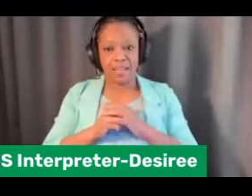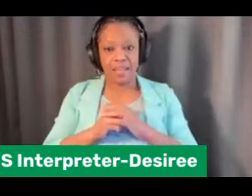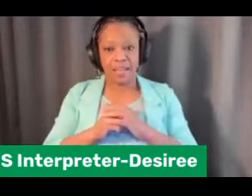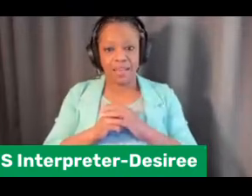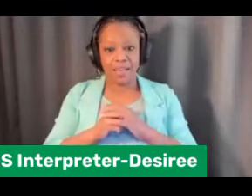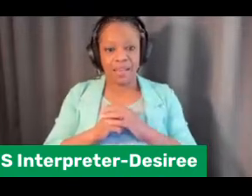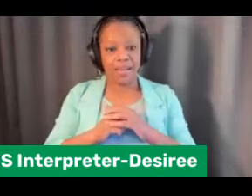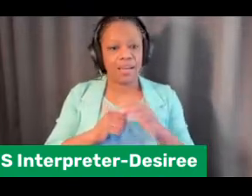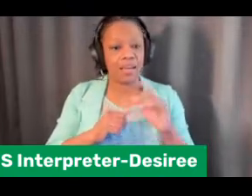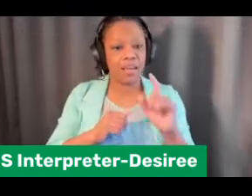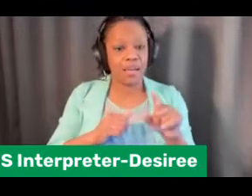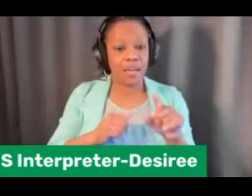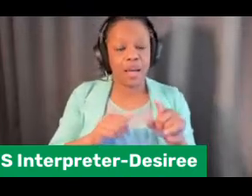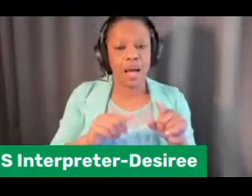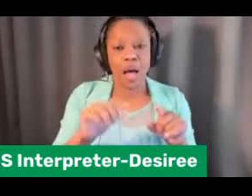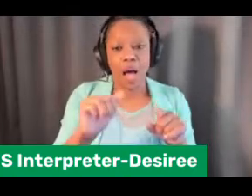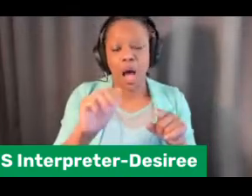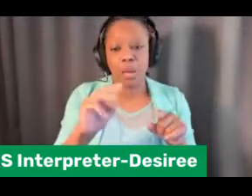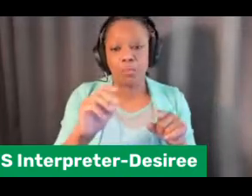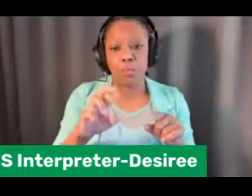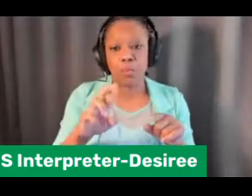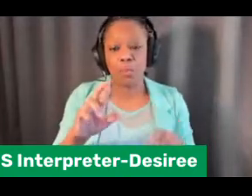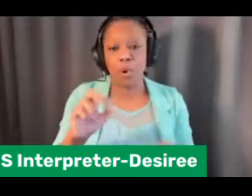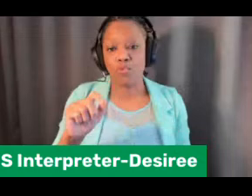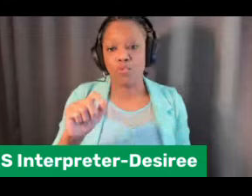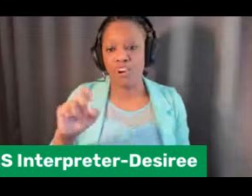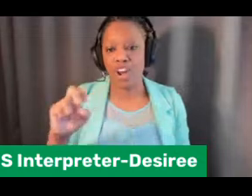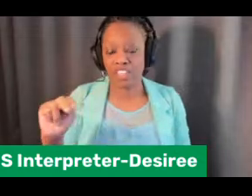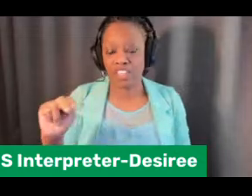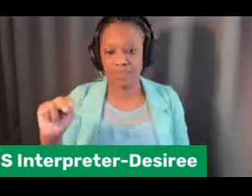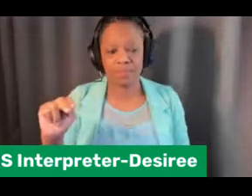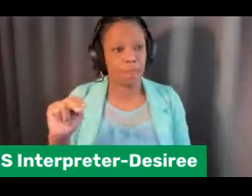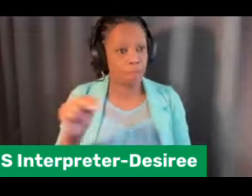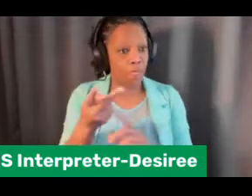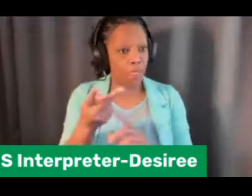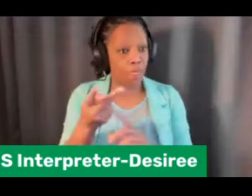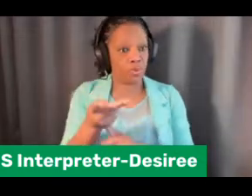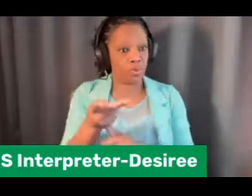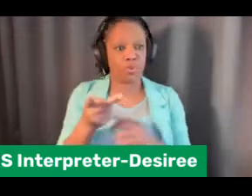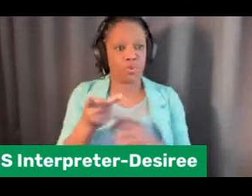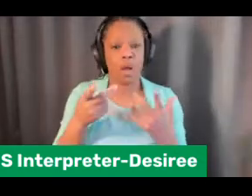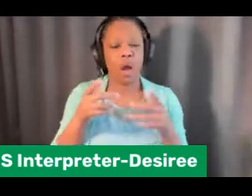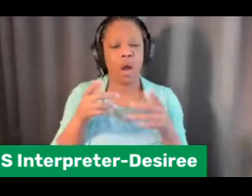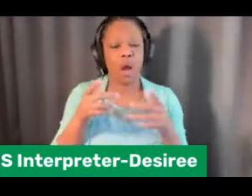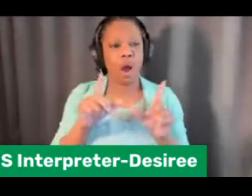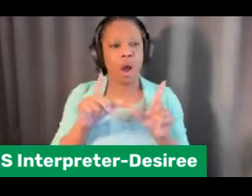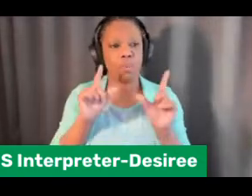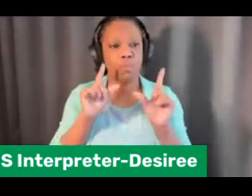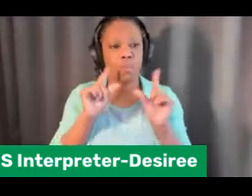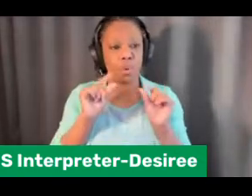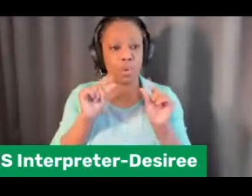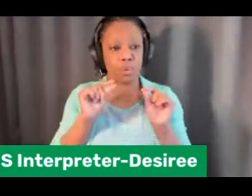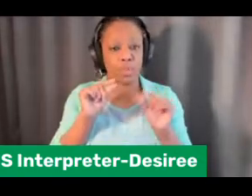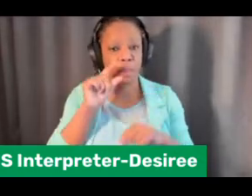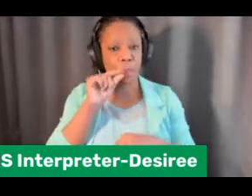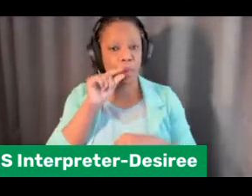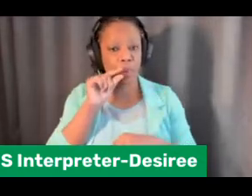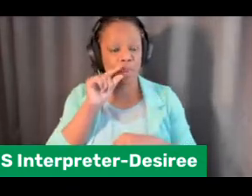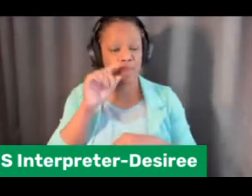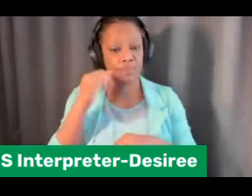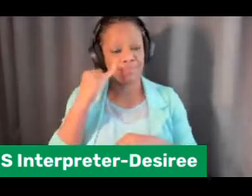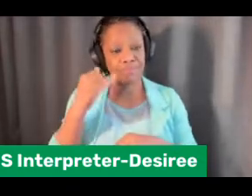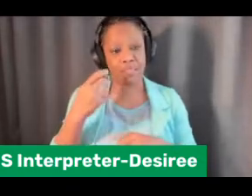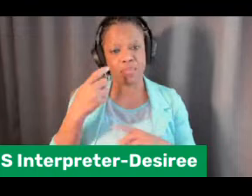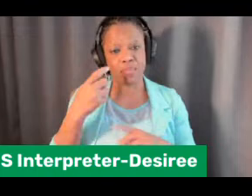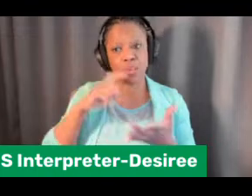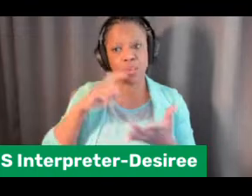murmuration, it's called. They are starling birds, and these birds, and sometimes you might have seen these if you're driving in the sunset and you see some